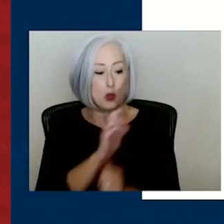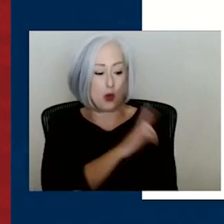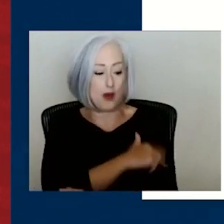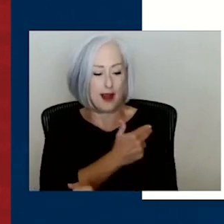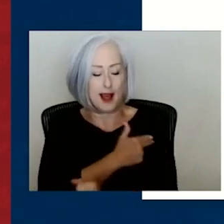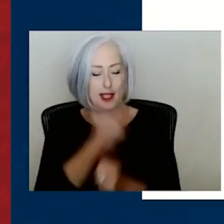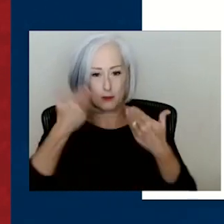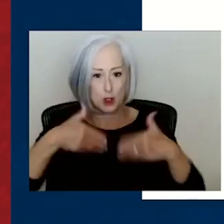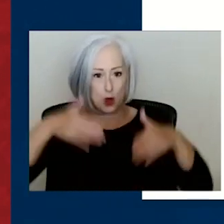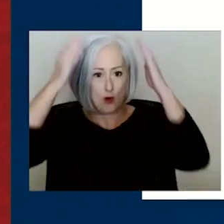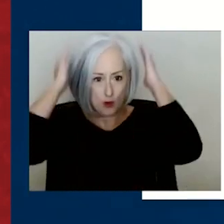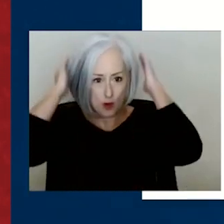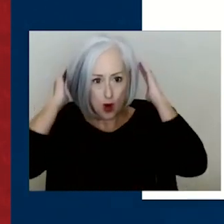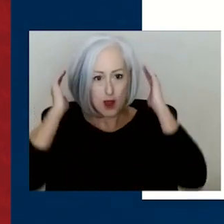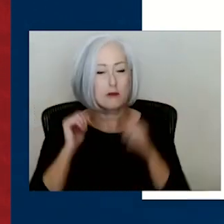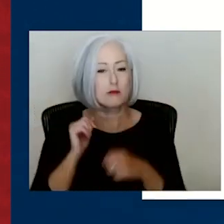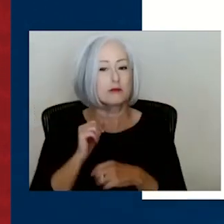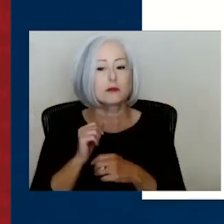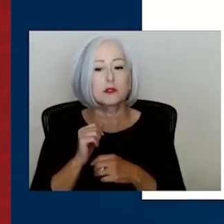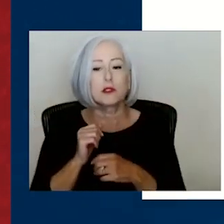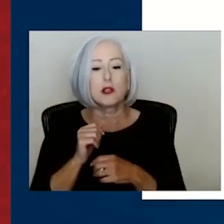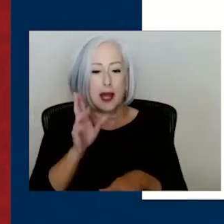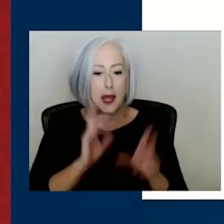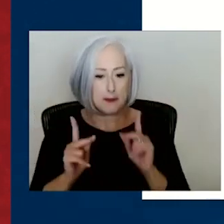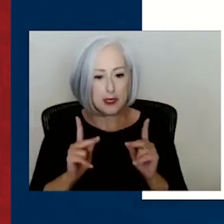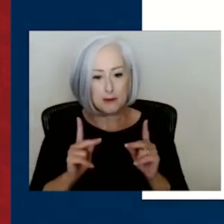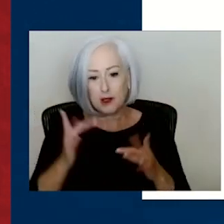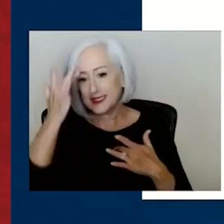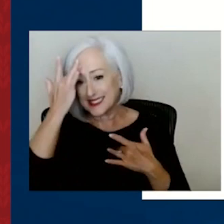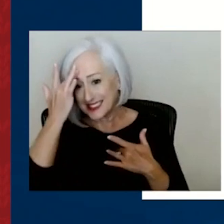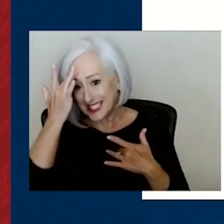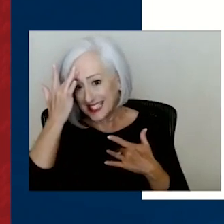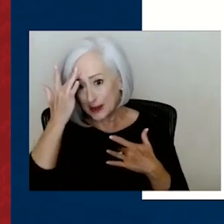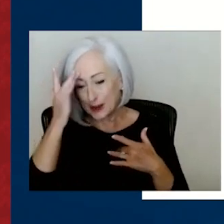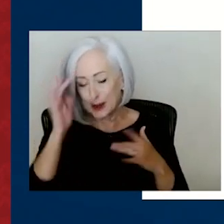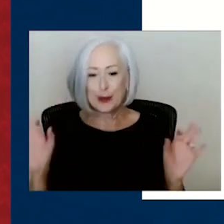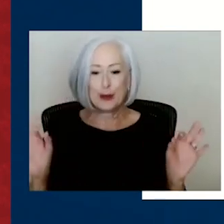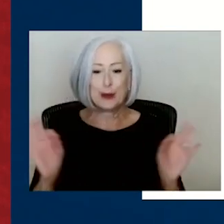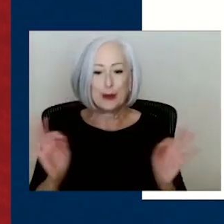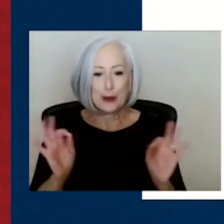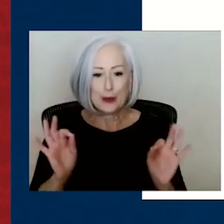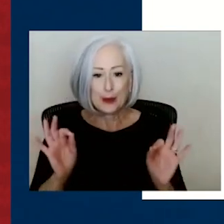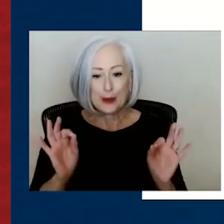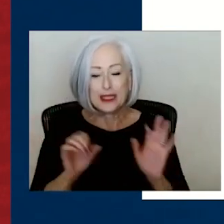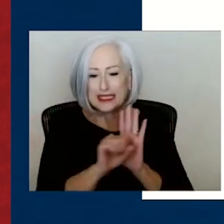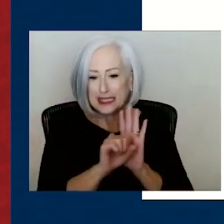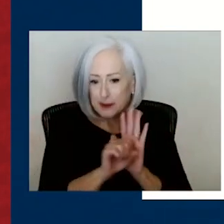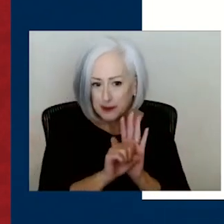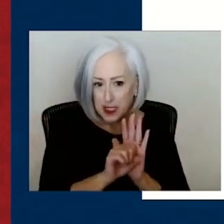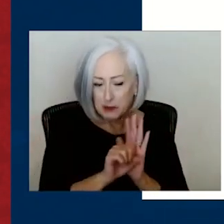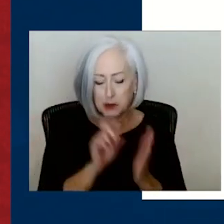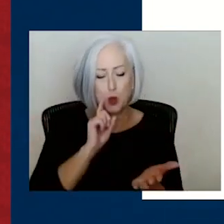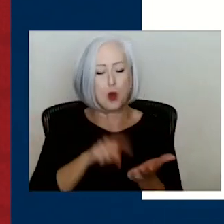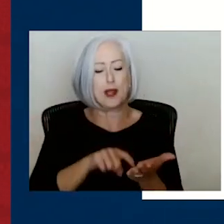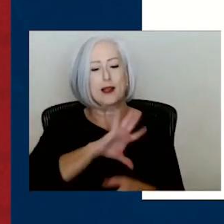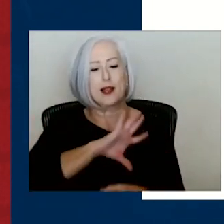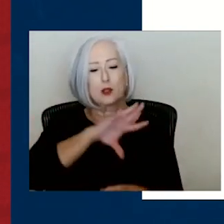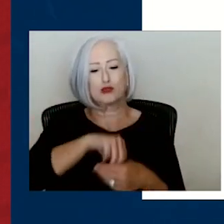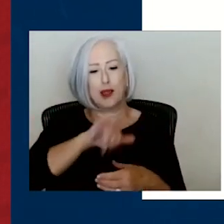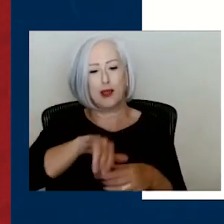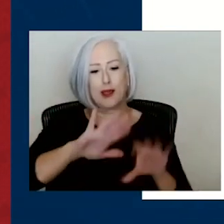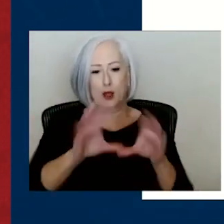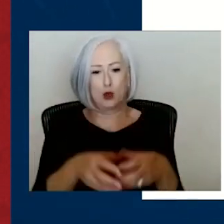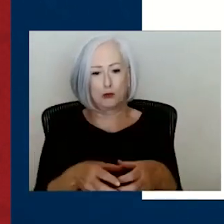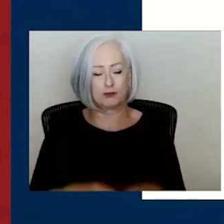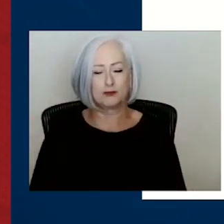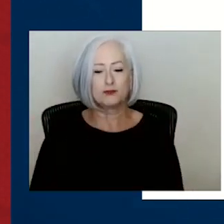not, and then even people with infections with minor symptoms being recognized within that population.